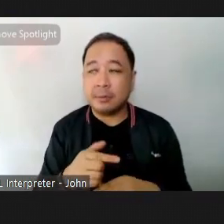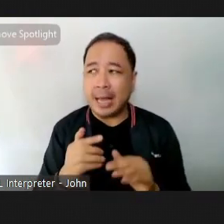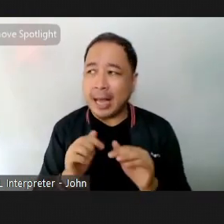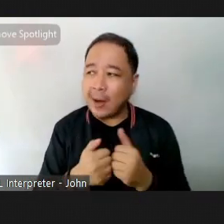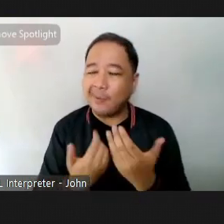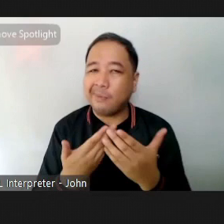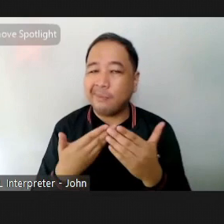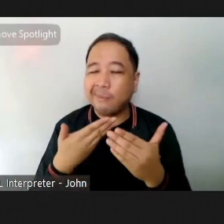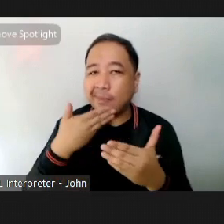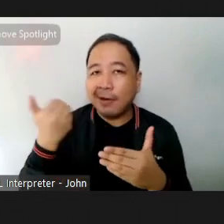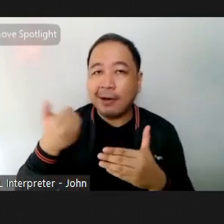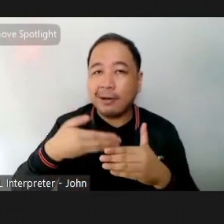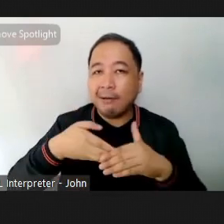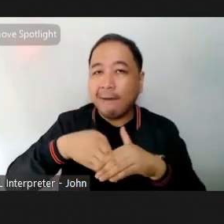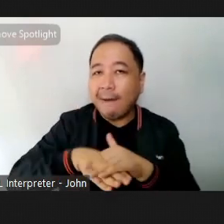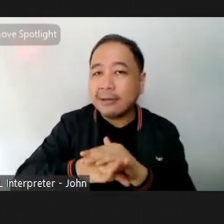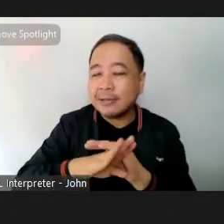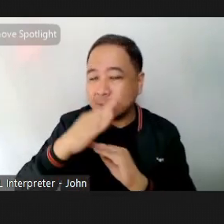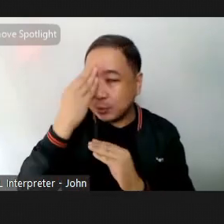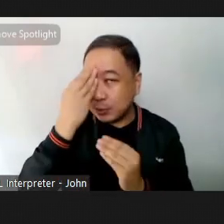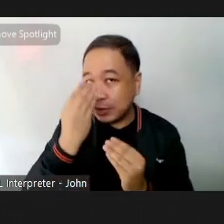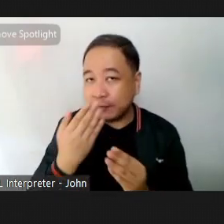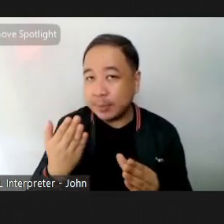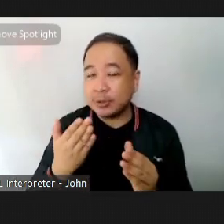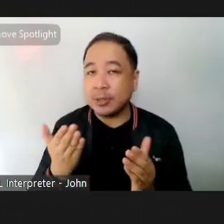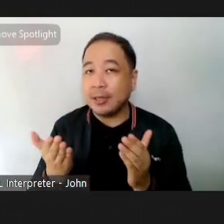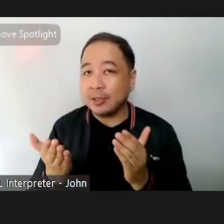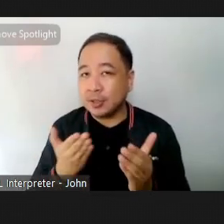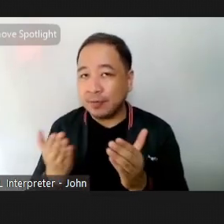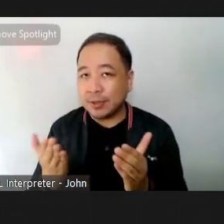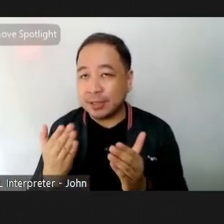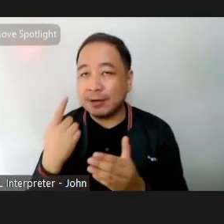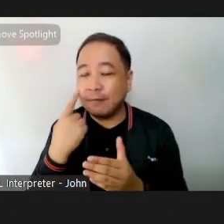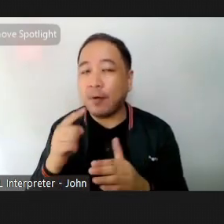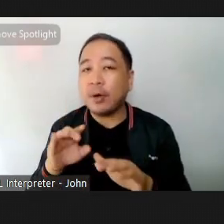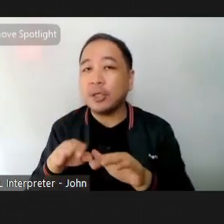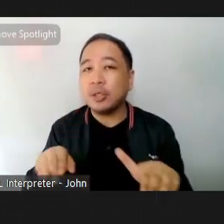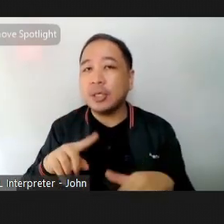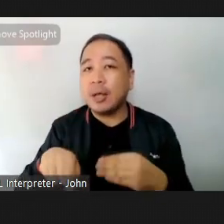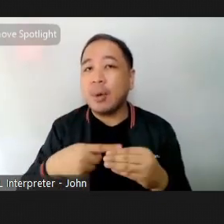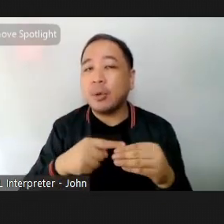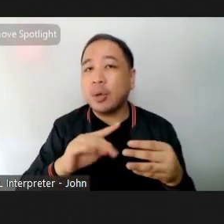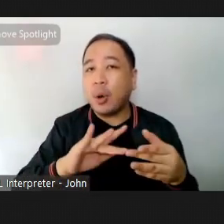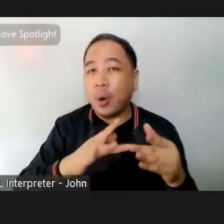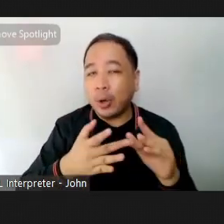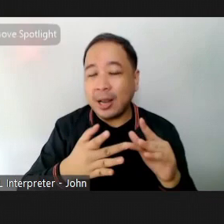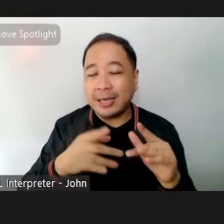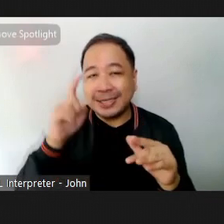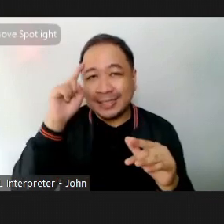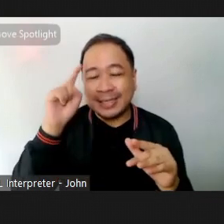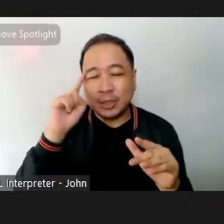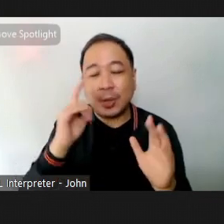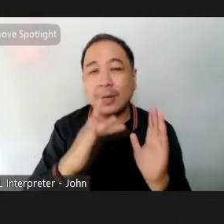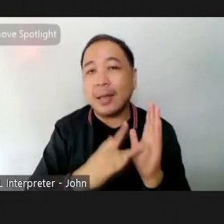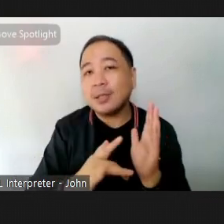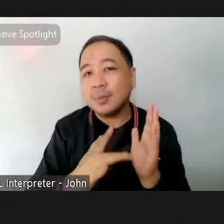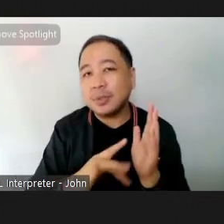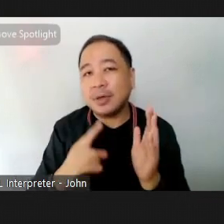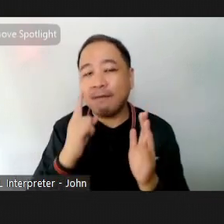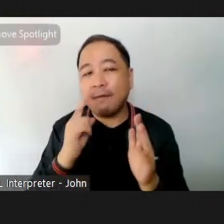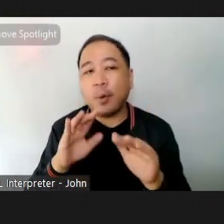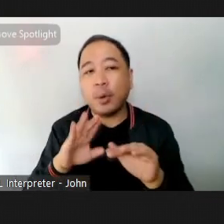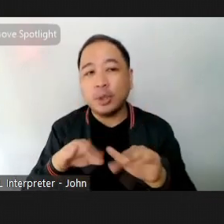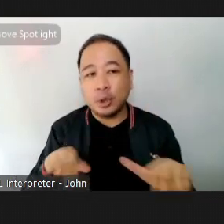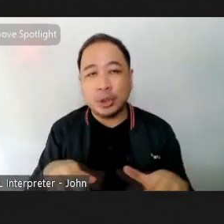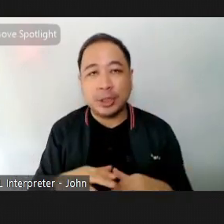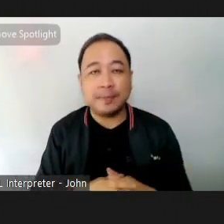of improved information and services for children about online sexual exploitation of children. At mga kapatid,